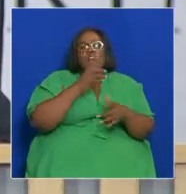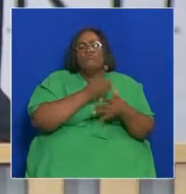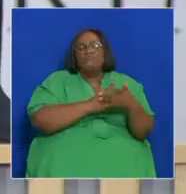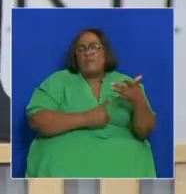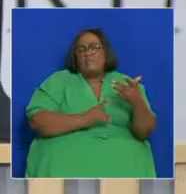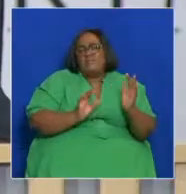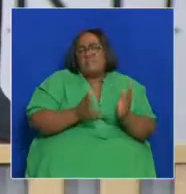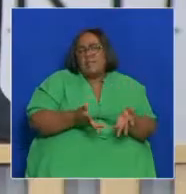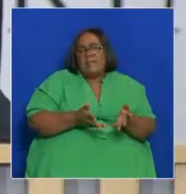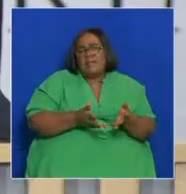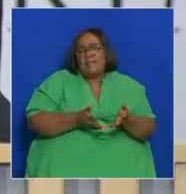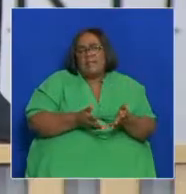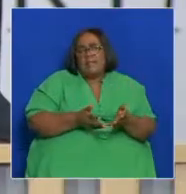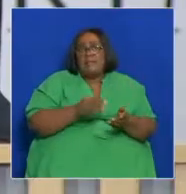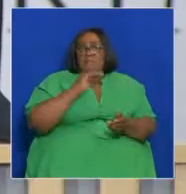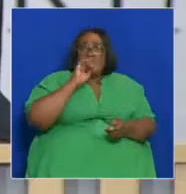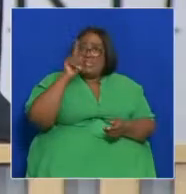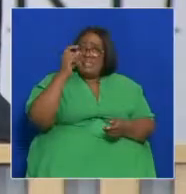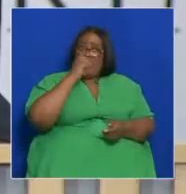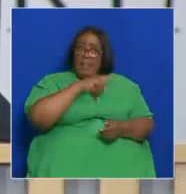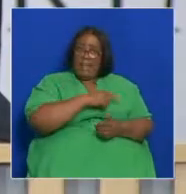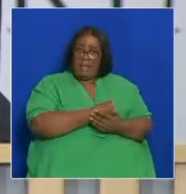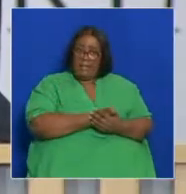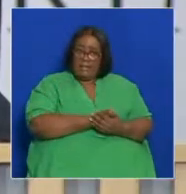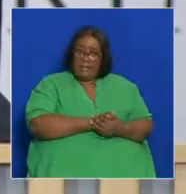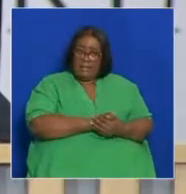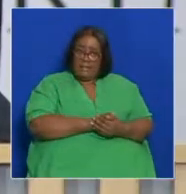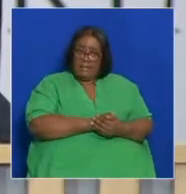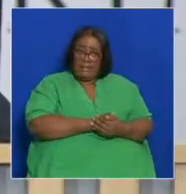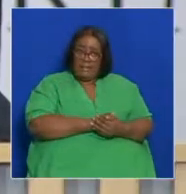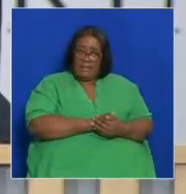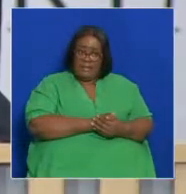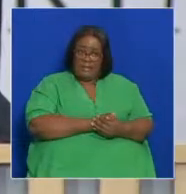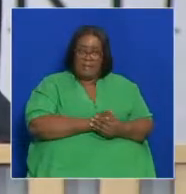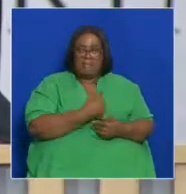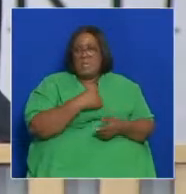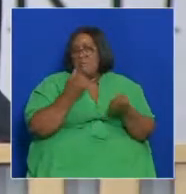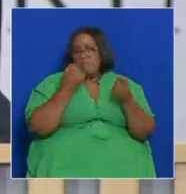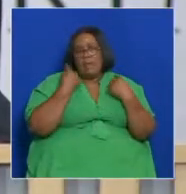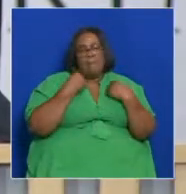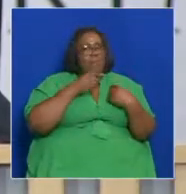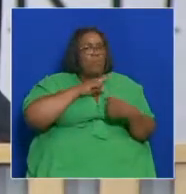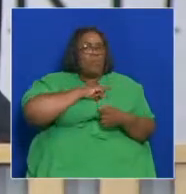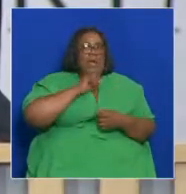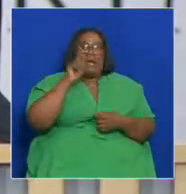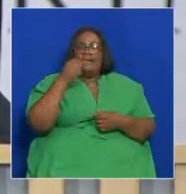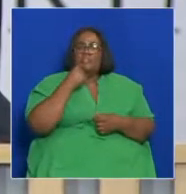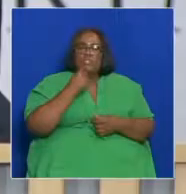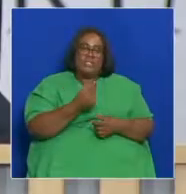Yeah, I don't understand why she said that.